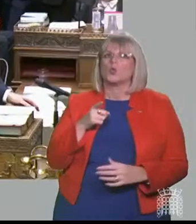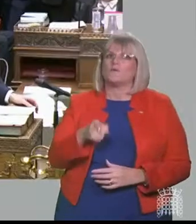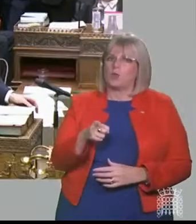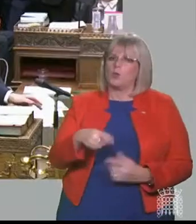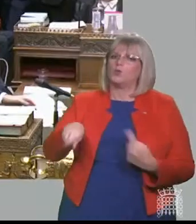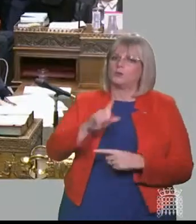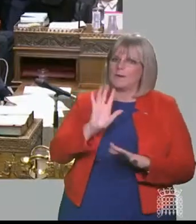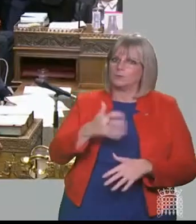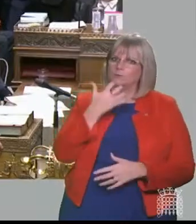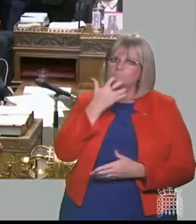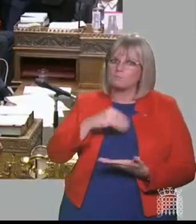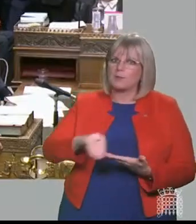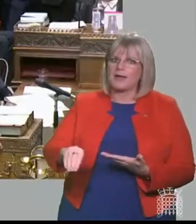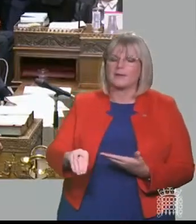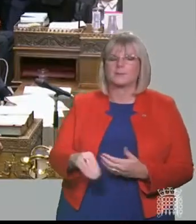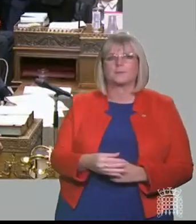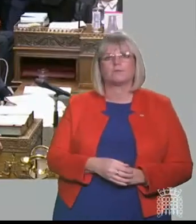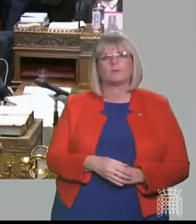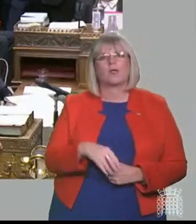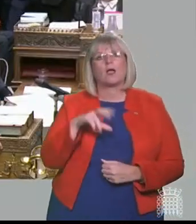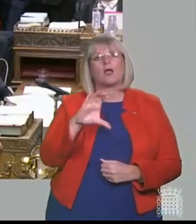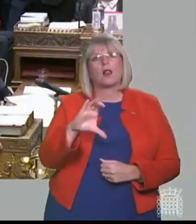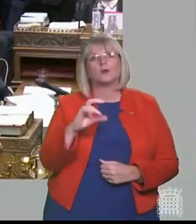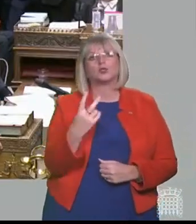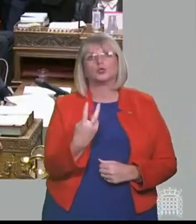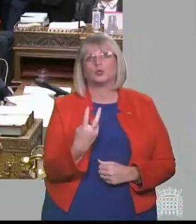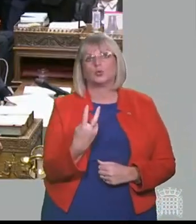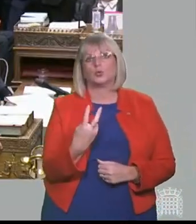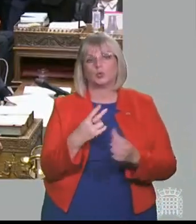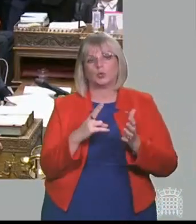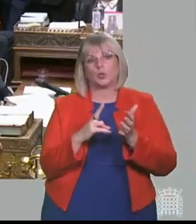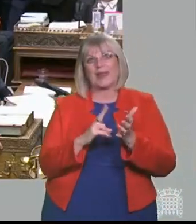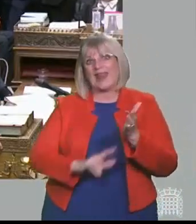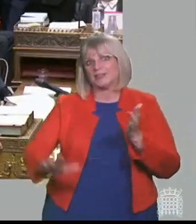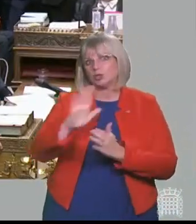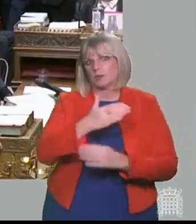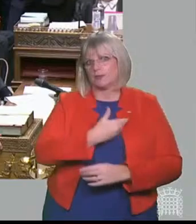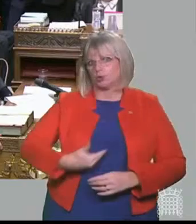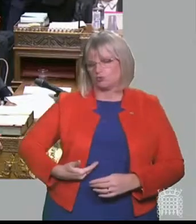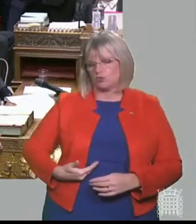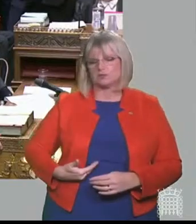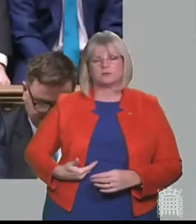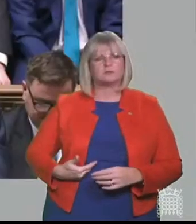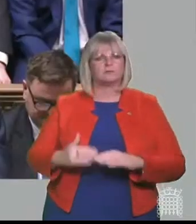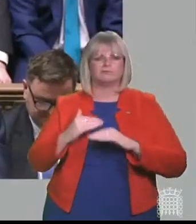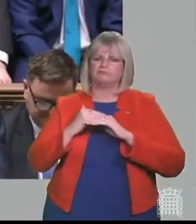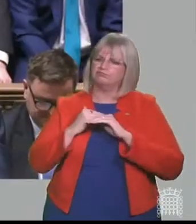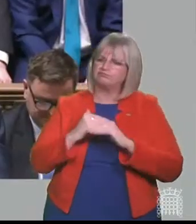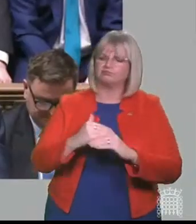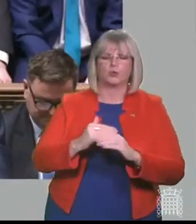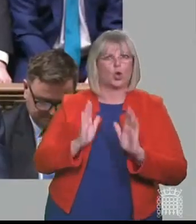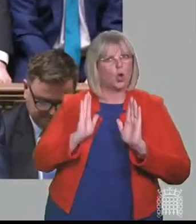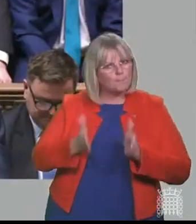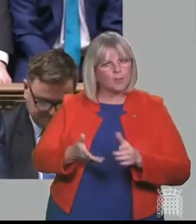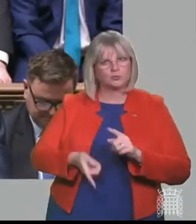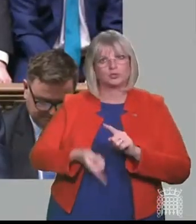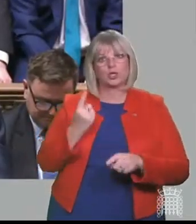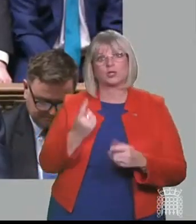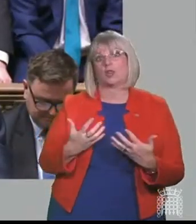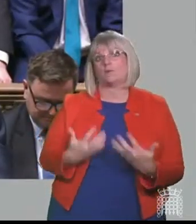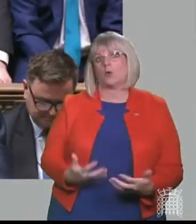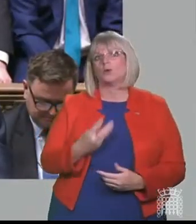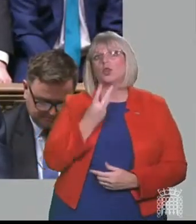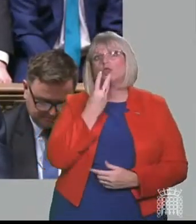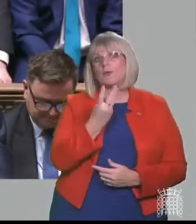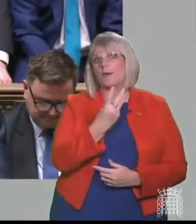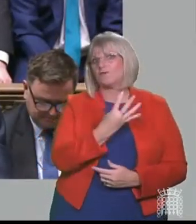it. Class 2 national insurance is a flat rate, compulsory charge, currently £3.45 a